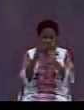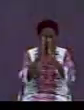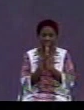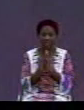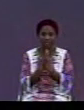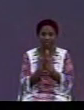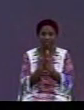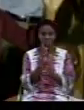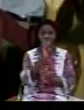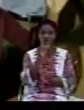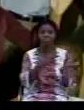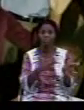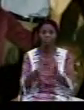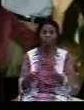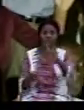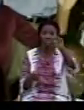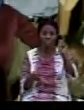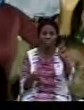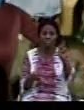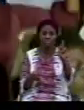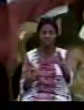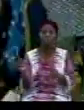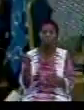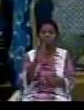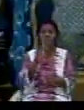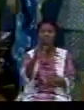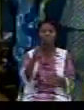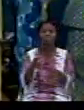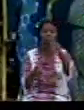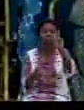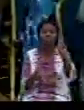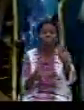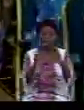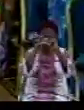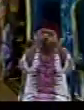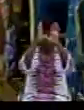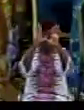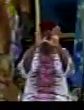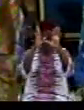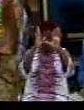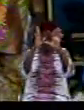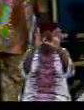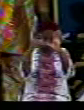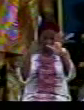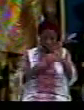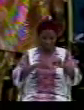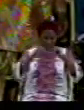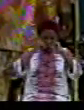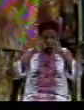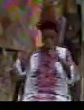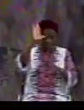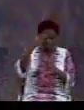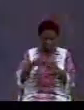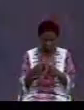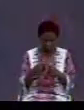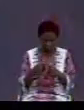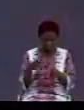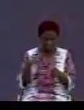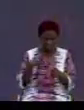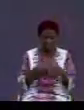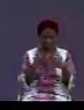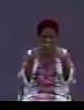Are you ready? Where are you? Father, we bless your name. We thank you,